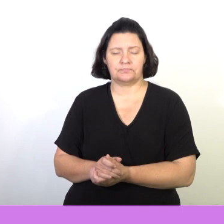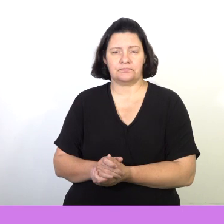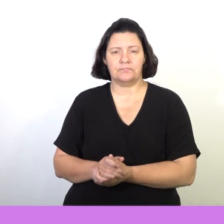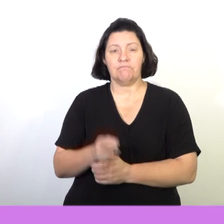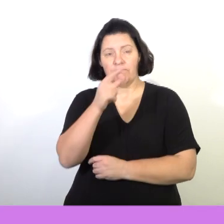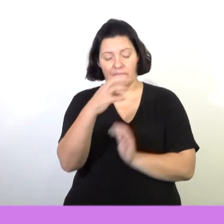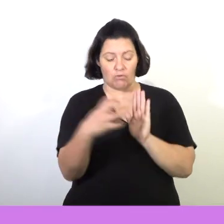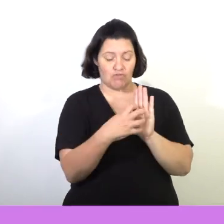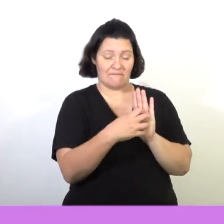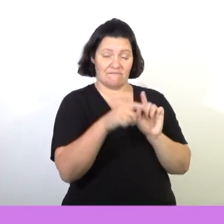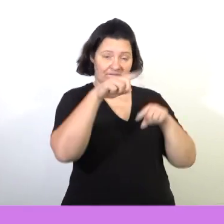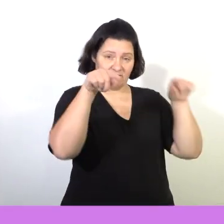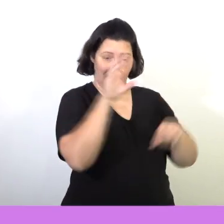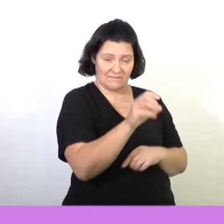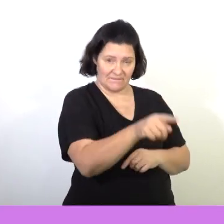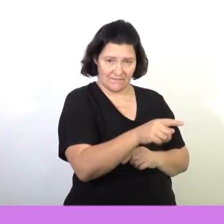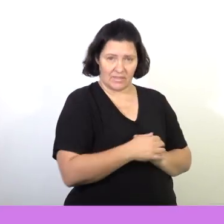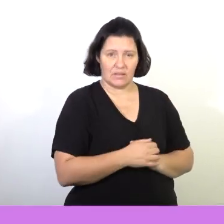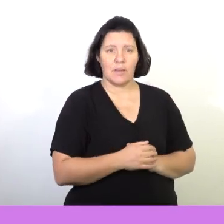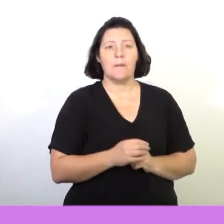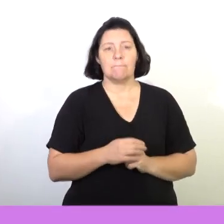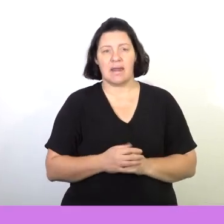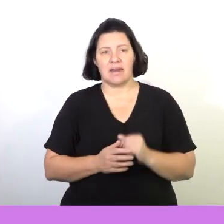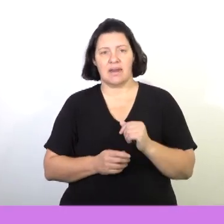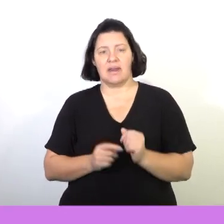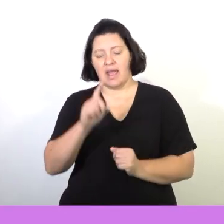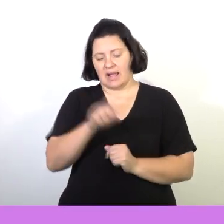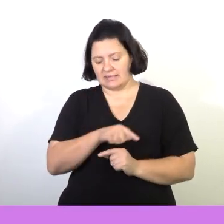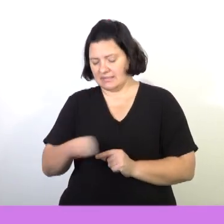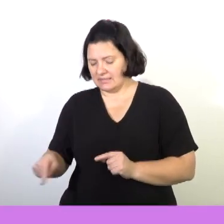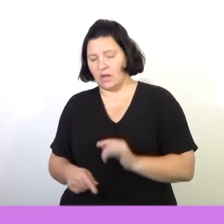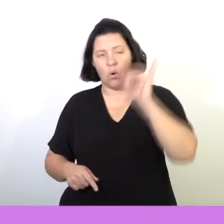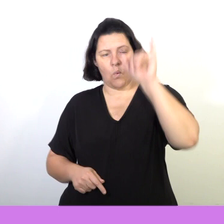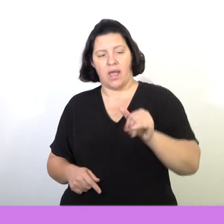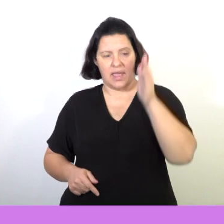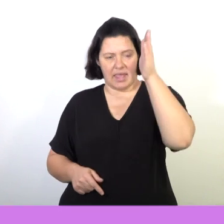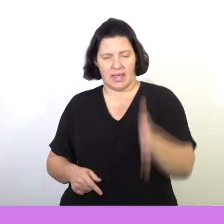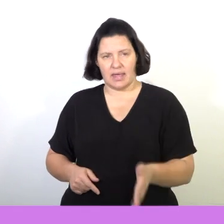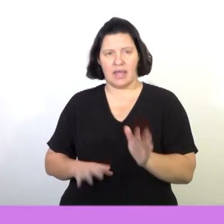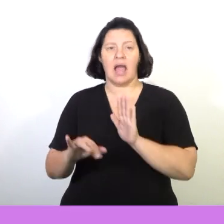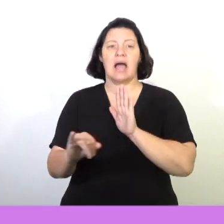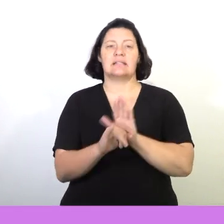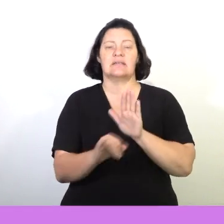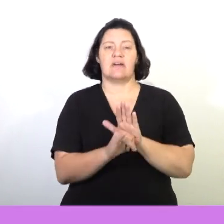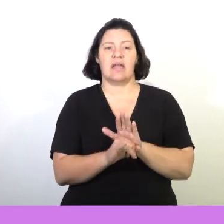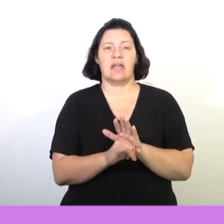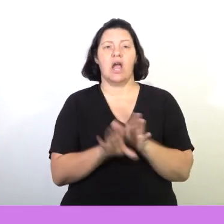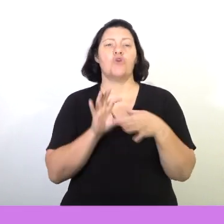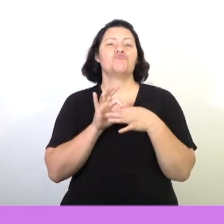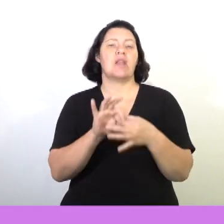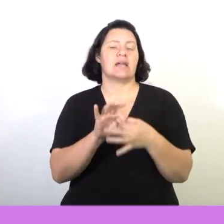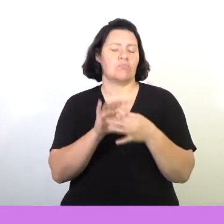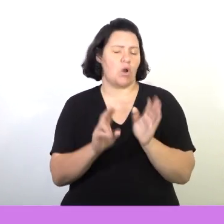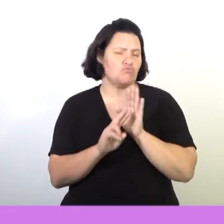So that is our graph over there. We know here it's our x-axis, there it's our y-axis. Identify the type of